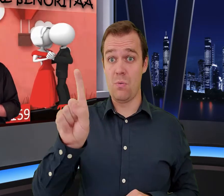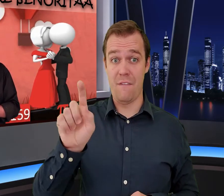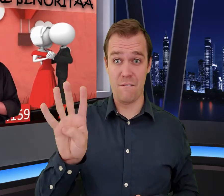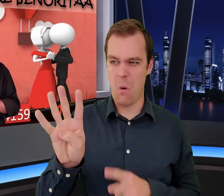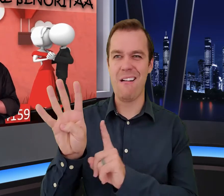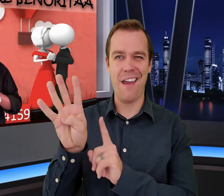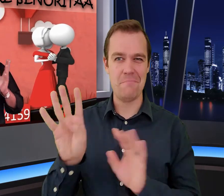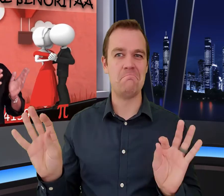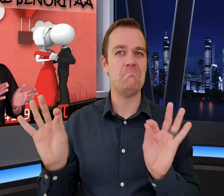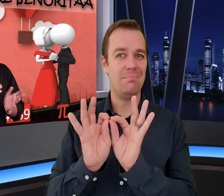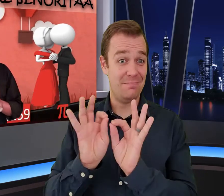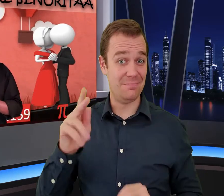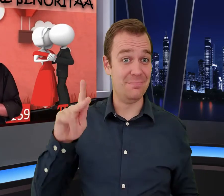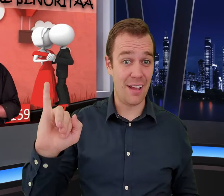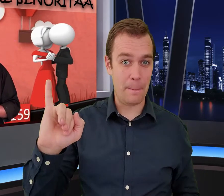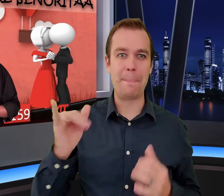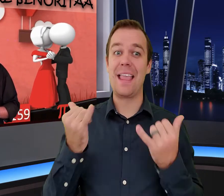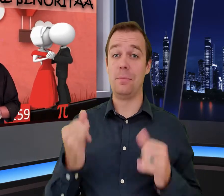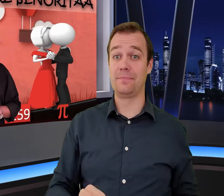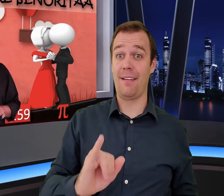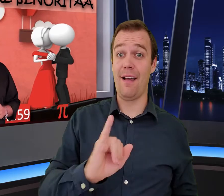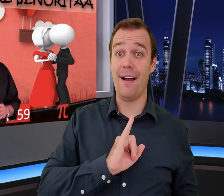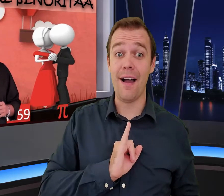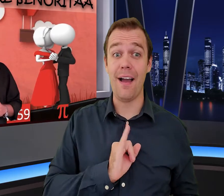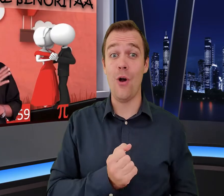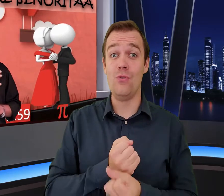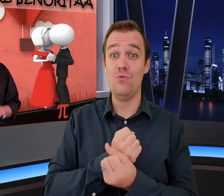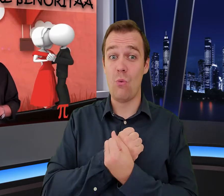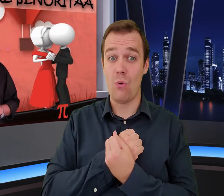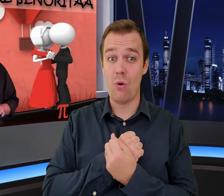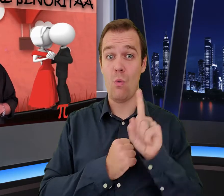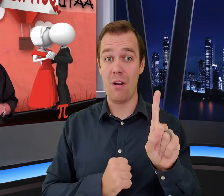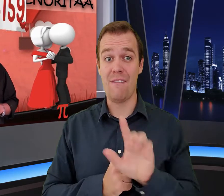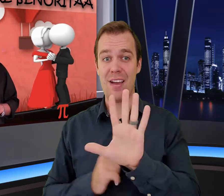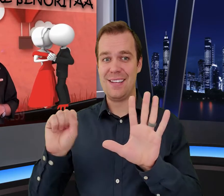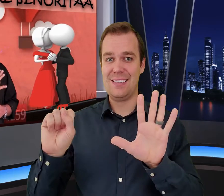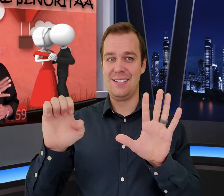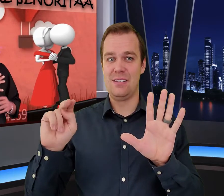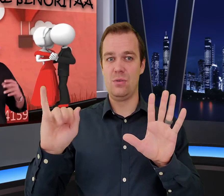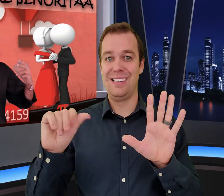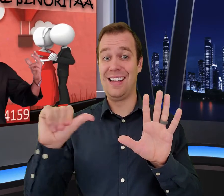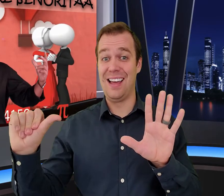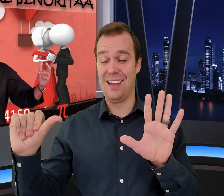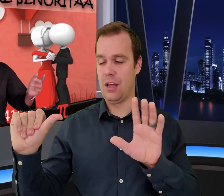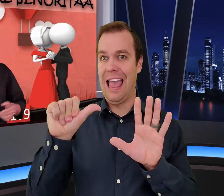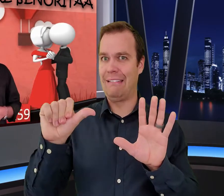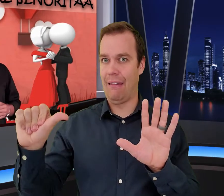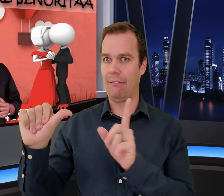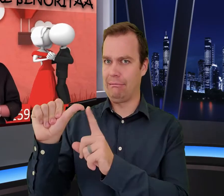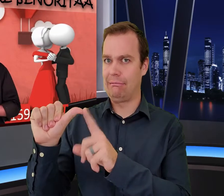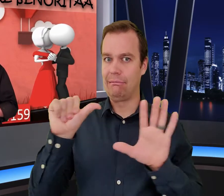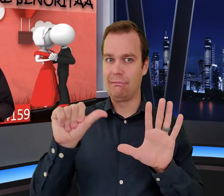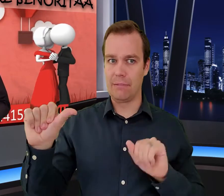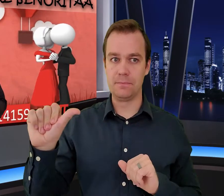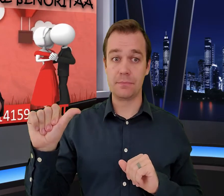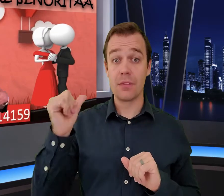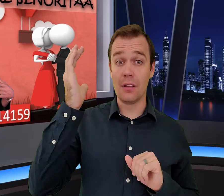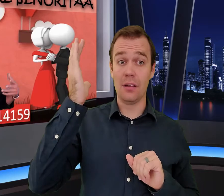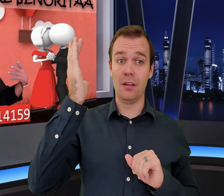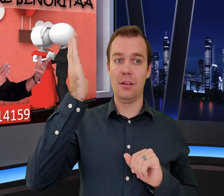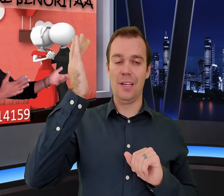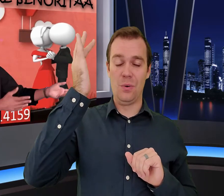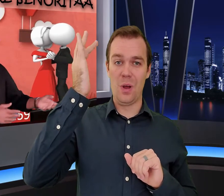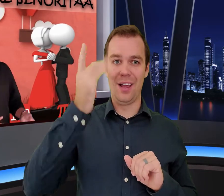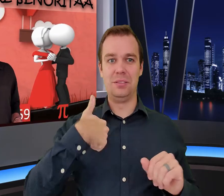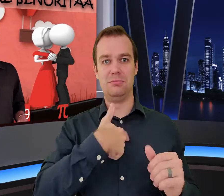of pi. Let's go a little bit forward also. I adore 1, 5, señorita. Señorita is with 2 A's